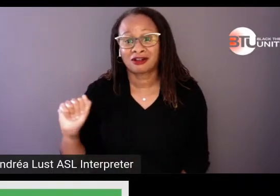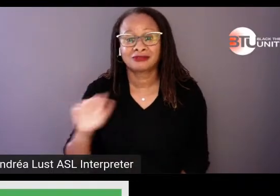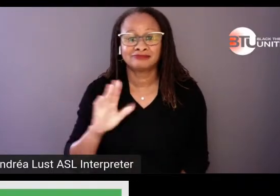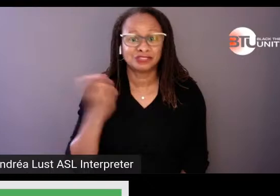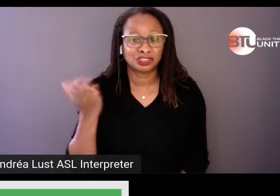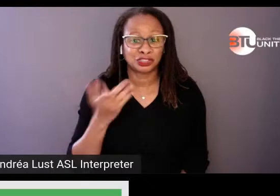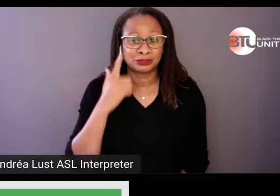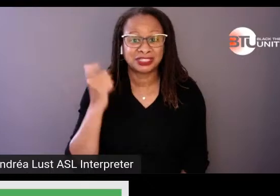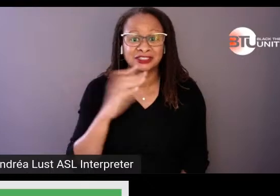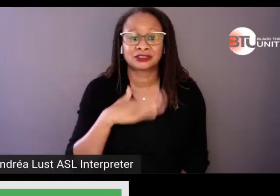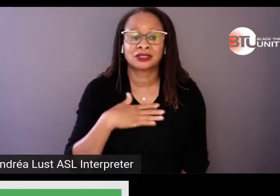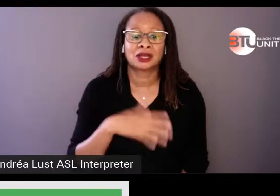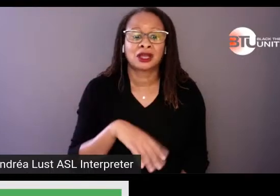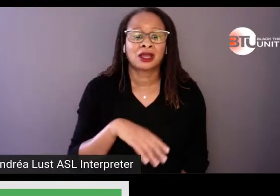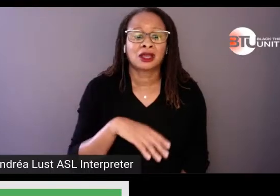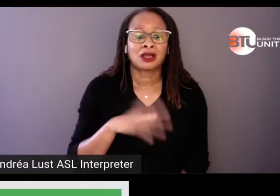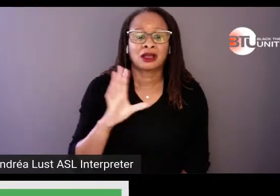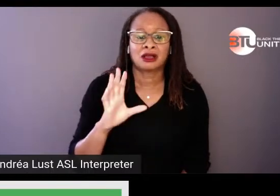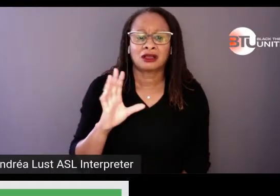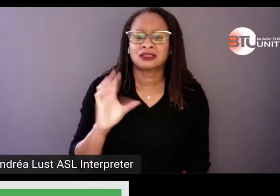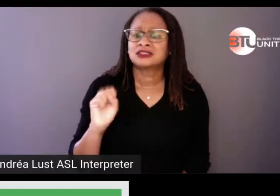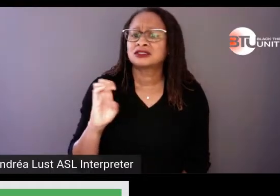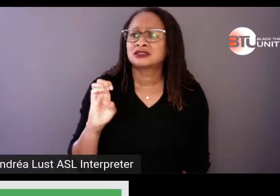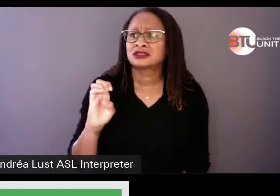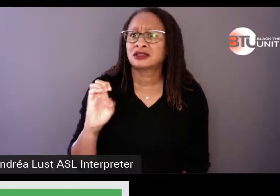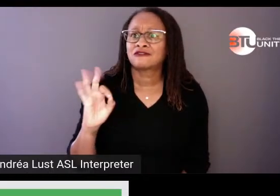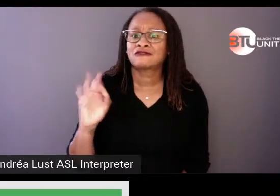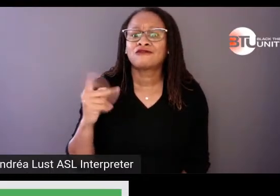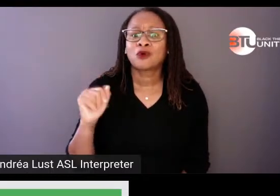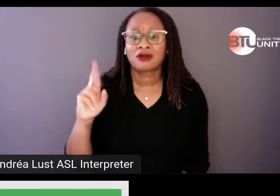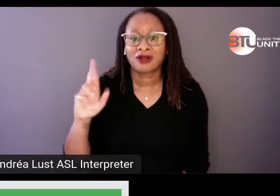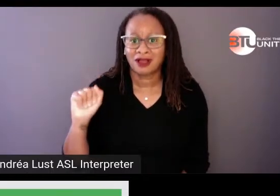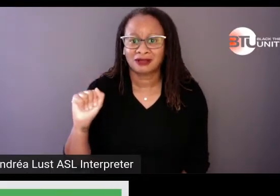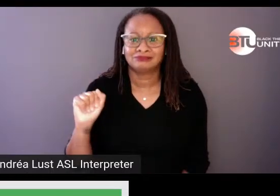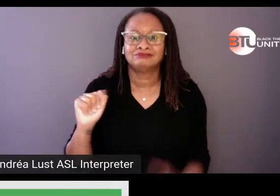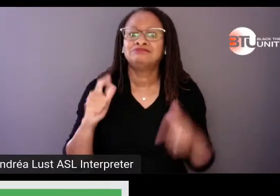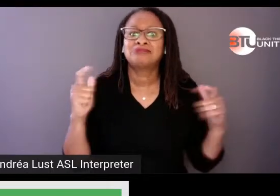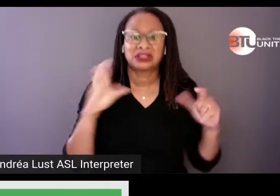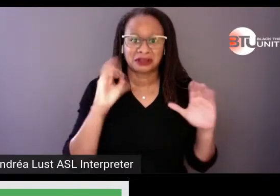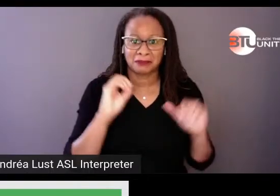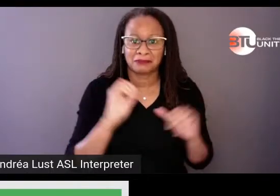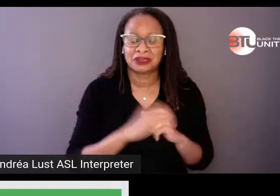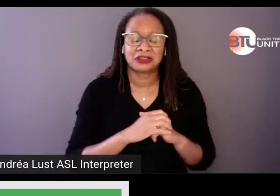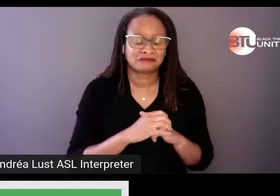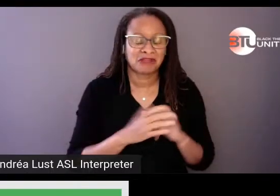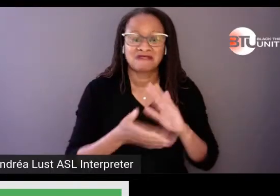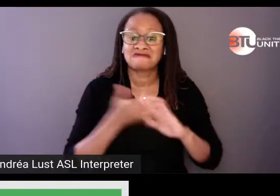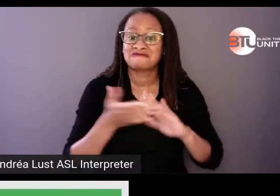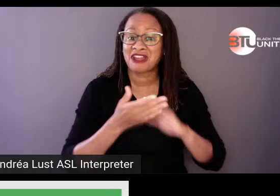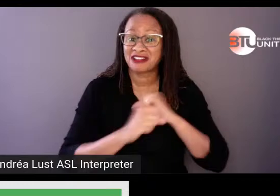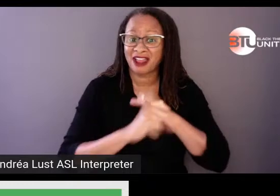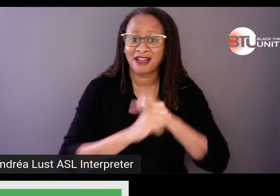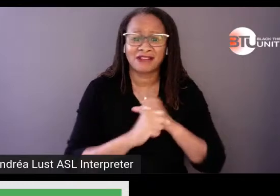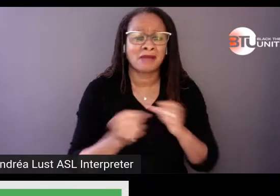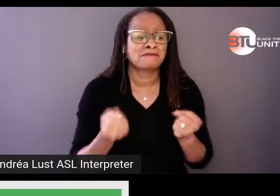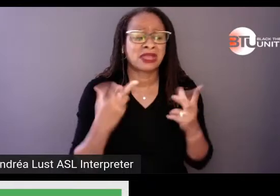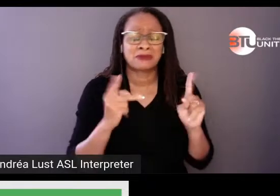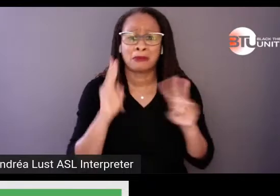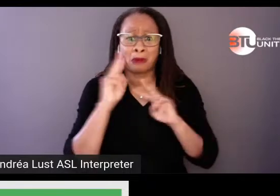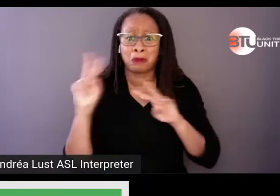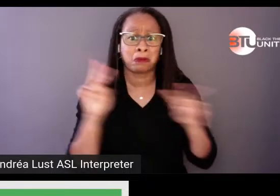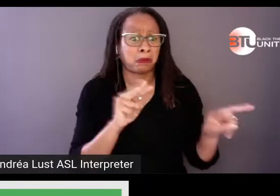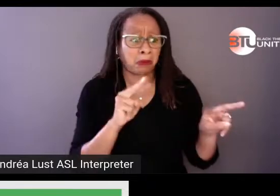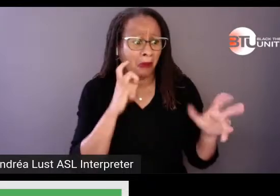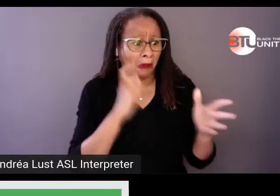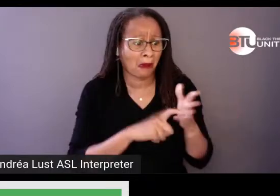ran an ad, big company with lots of lawyers and lots of people, eyes who would have viewed this ad before it went